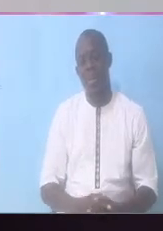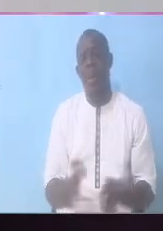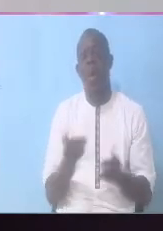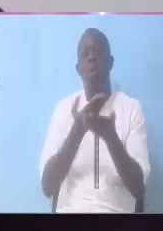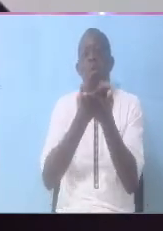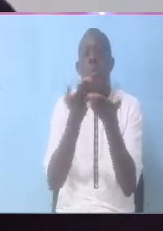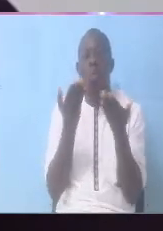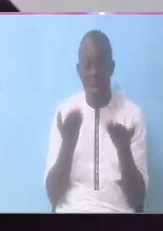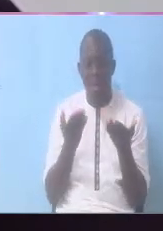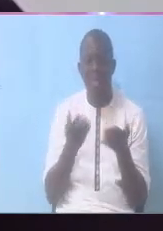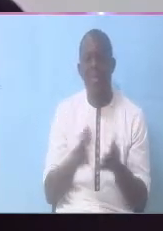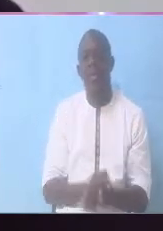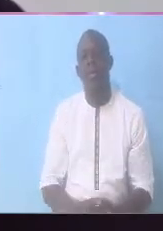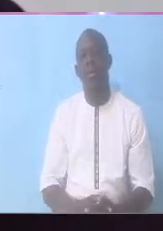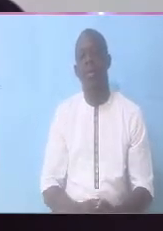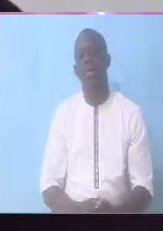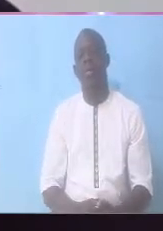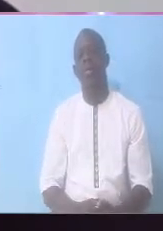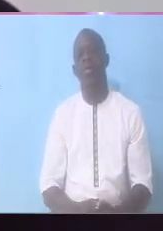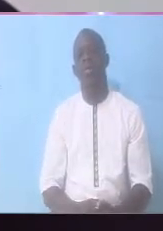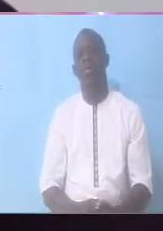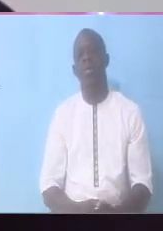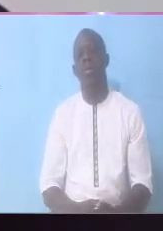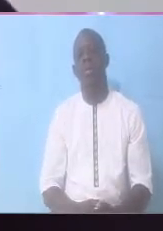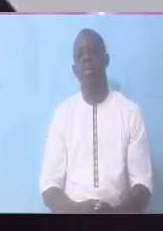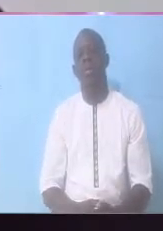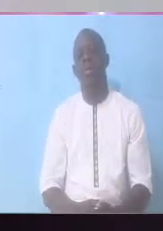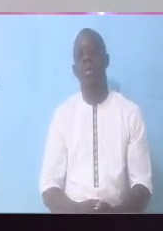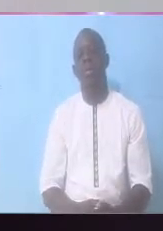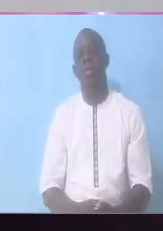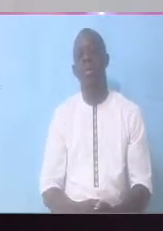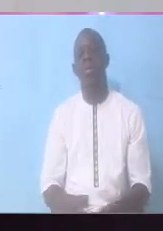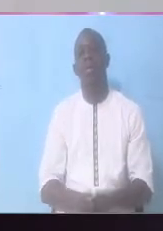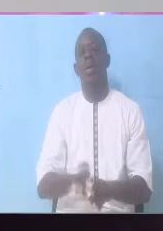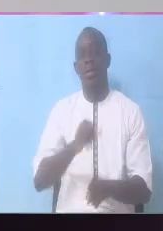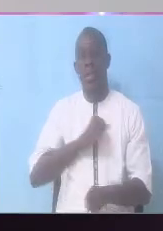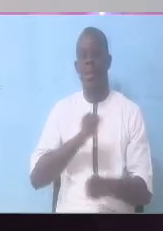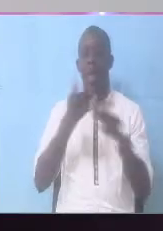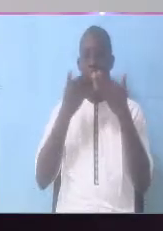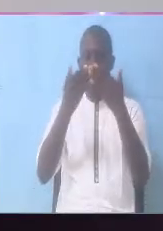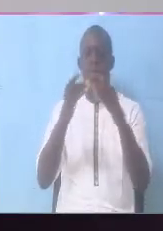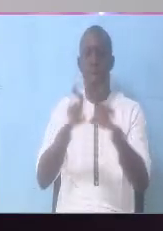Why? And he said to tell the villagers there is a meeting, he himself is coming.